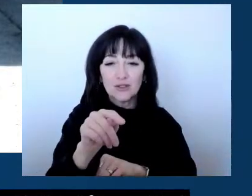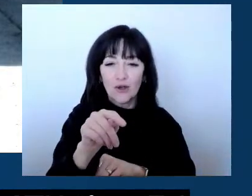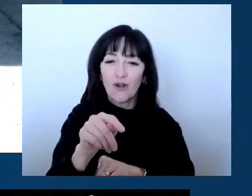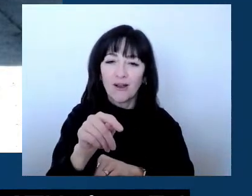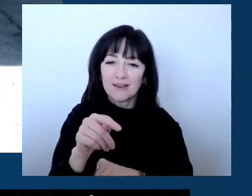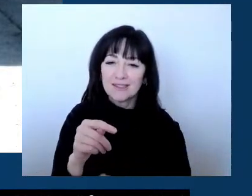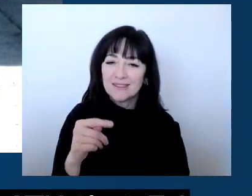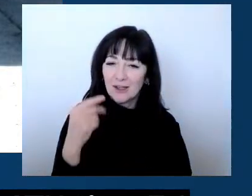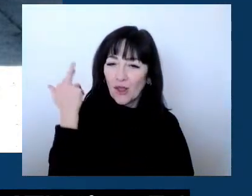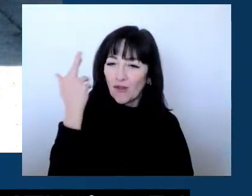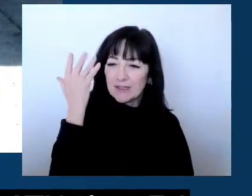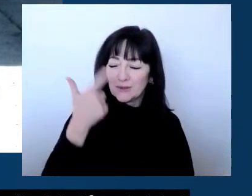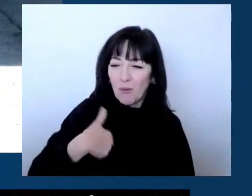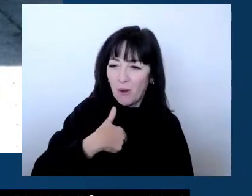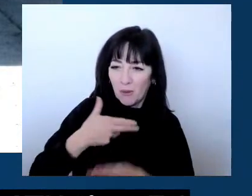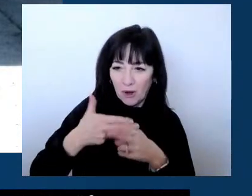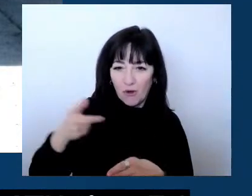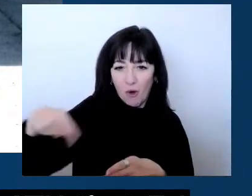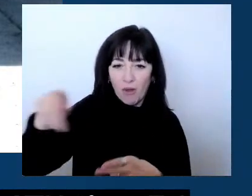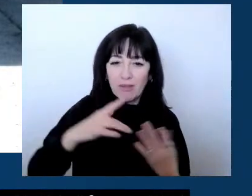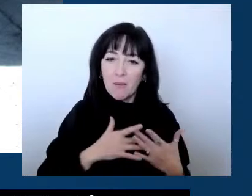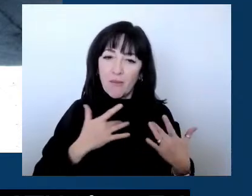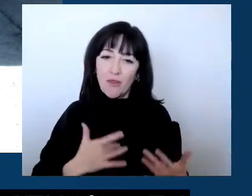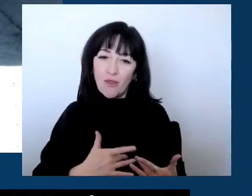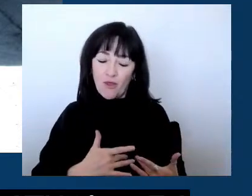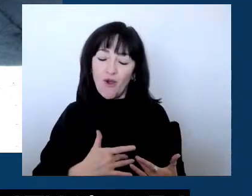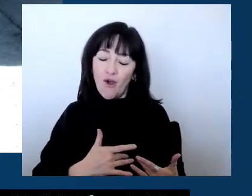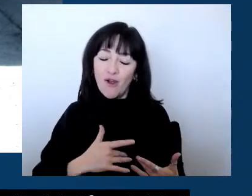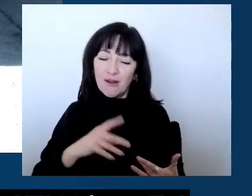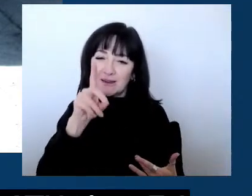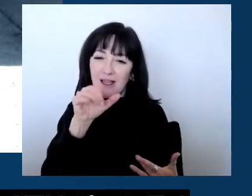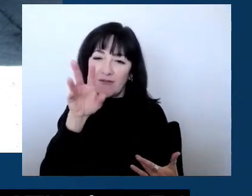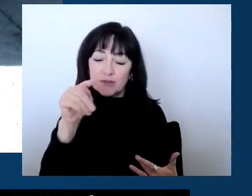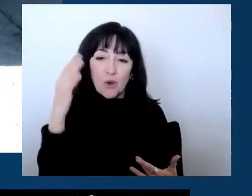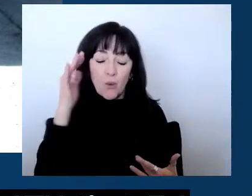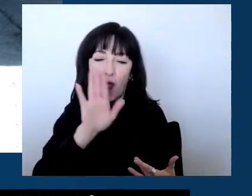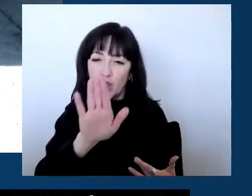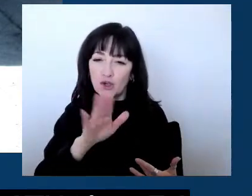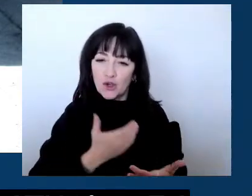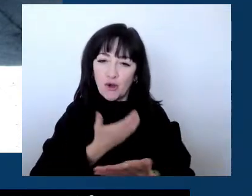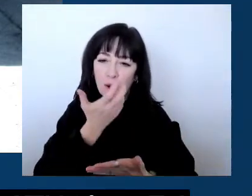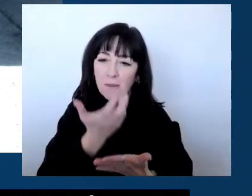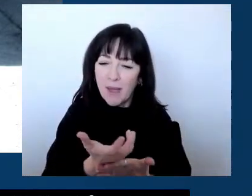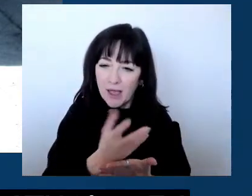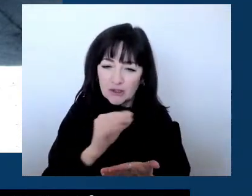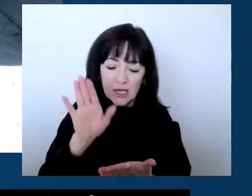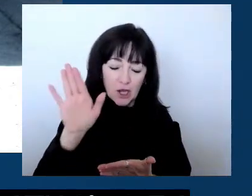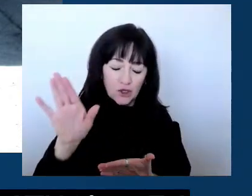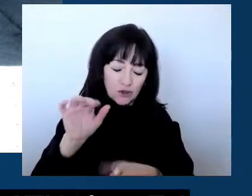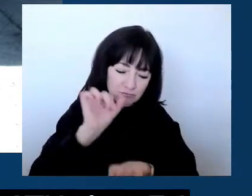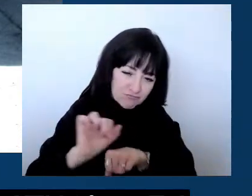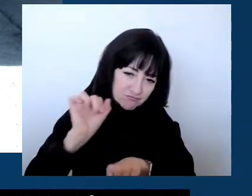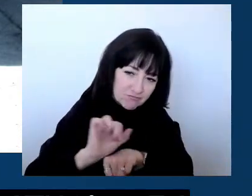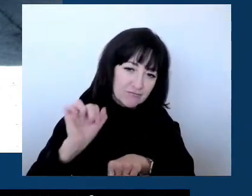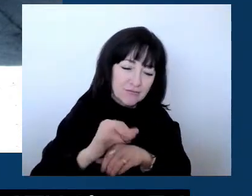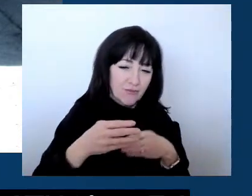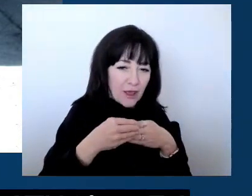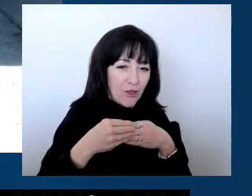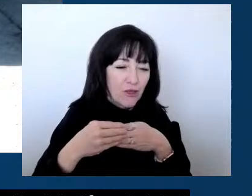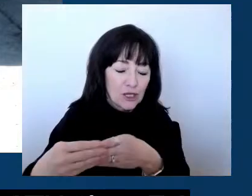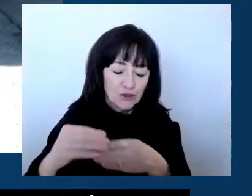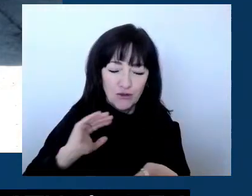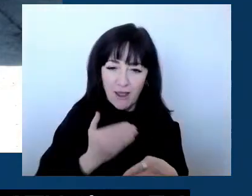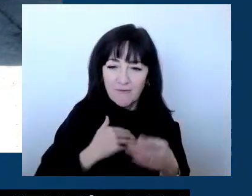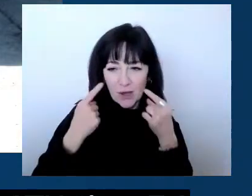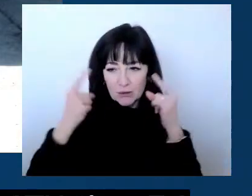you the heart of DART, because it really is, it's your passion, it's your dedication that drive us forward every single day in serving our customers, and we cannot do this without